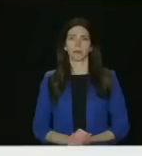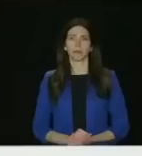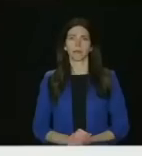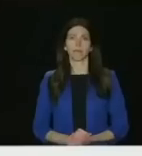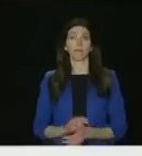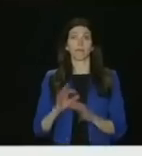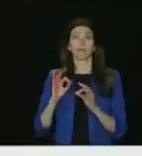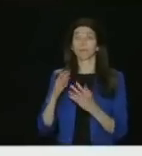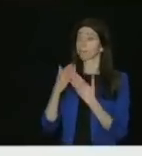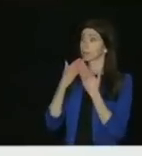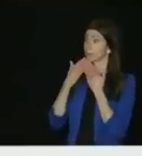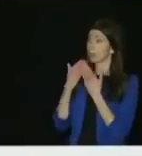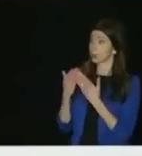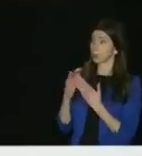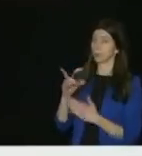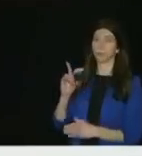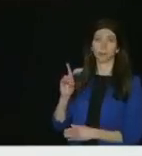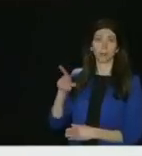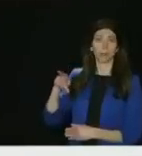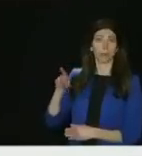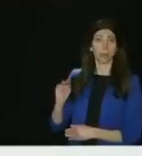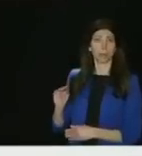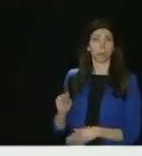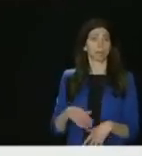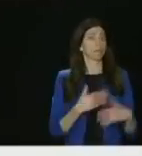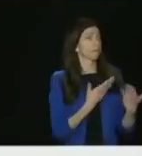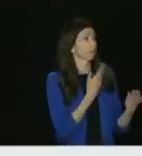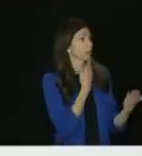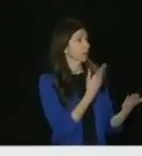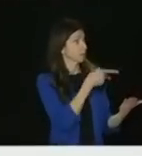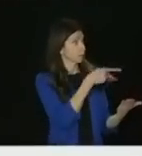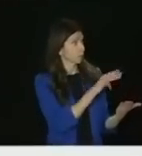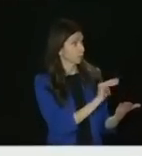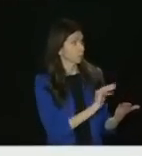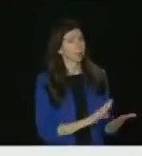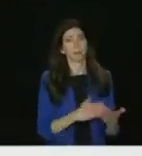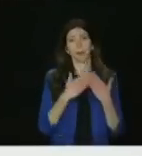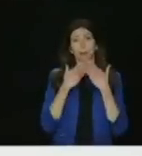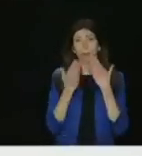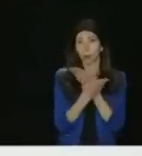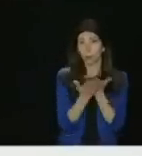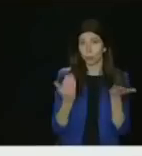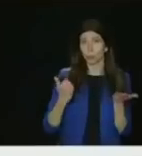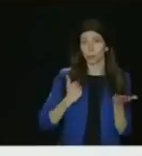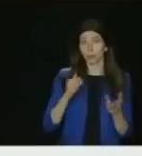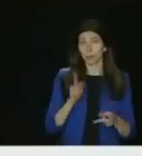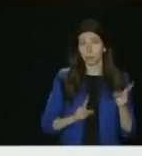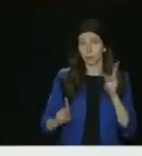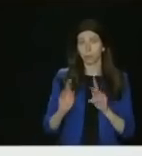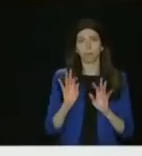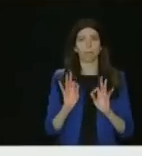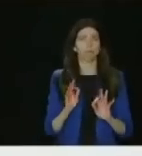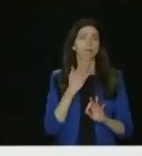Thank you, Deputy Prime Minister. Thank you, Prime Minister, colleagues, Canadians. Good afternoon.